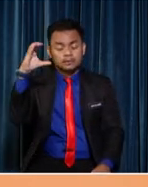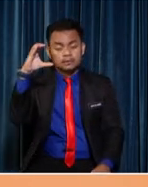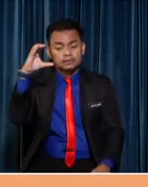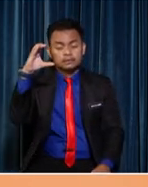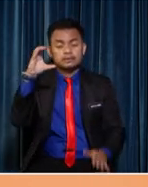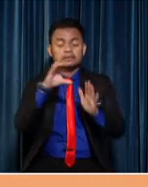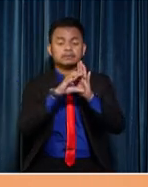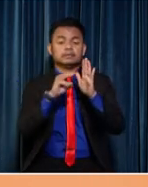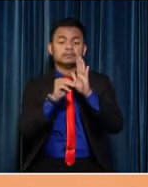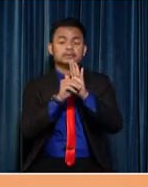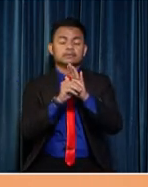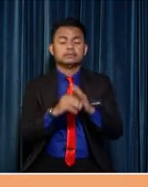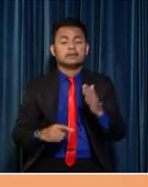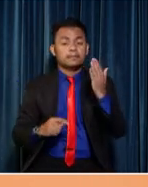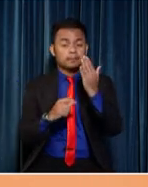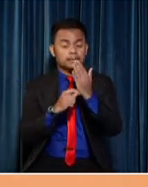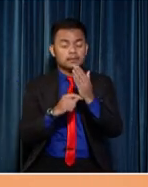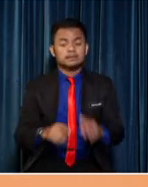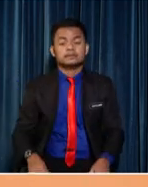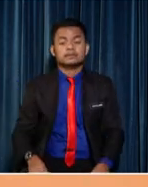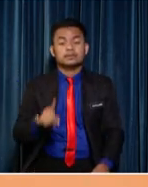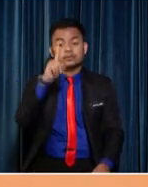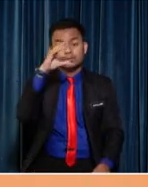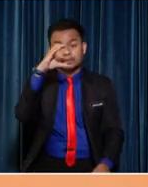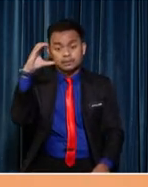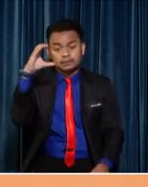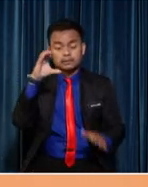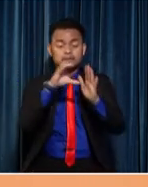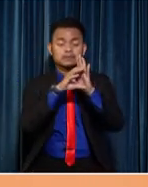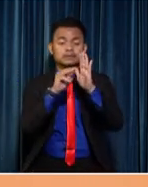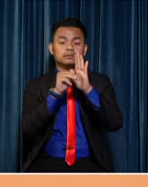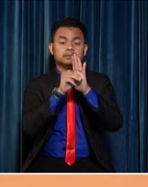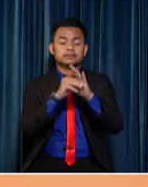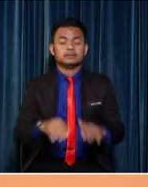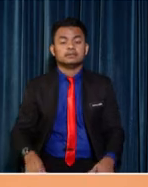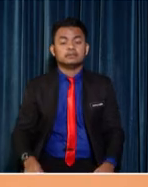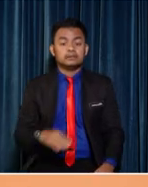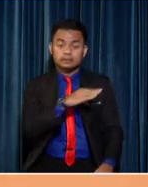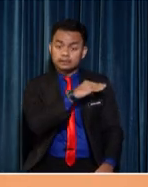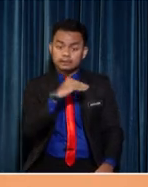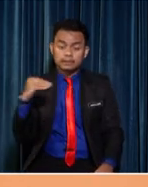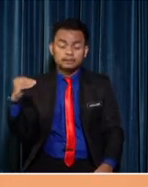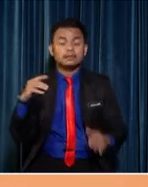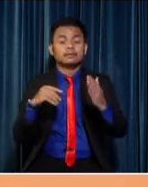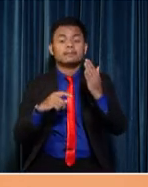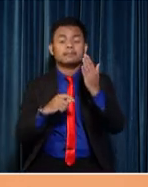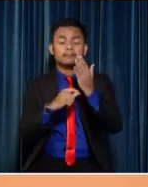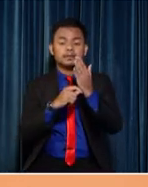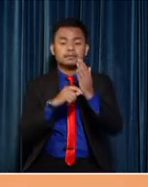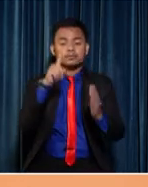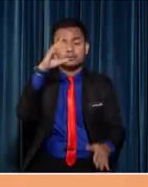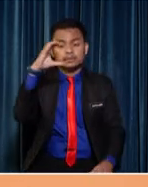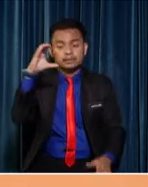100 centimeters plus 100 centimeters and plus